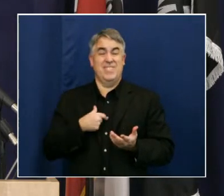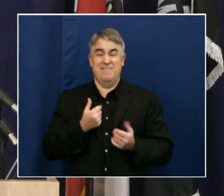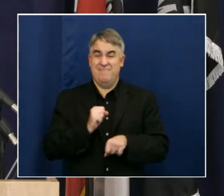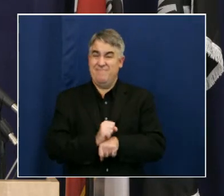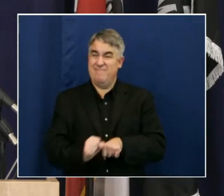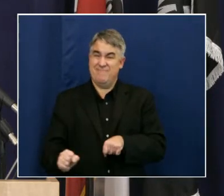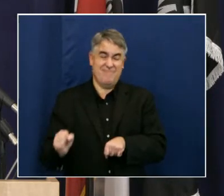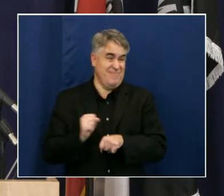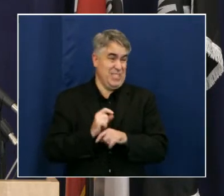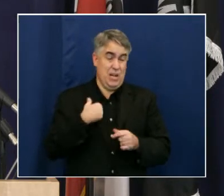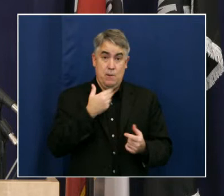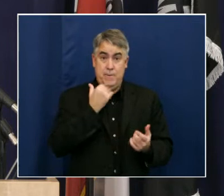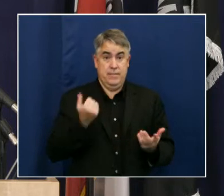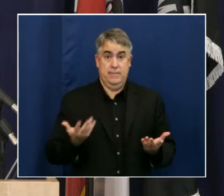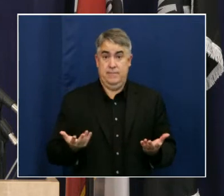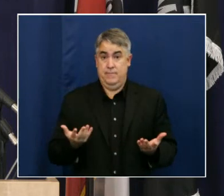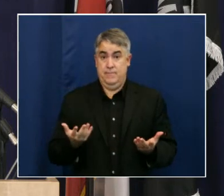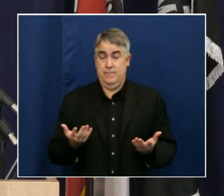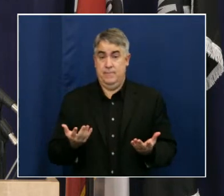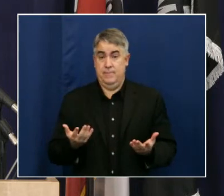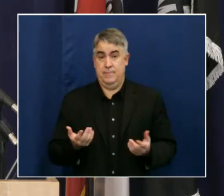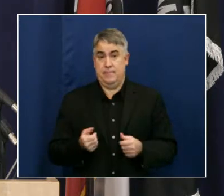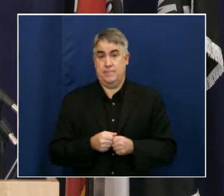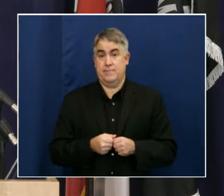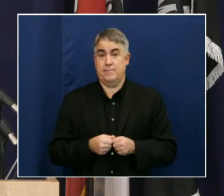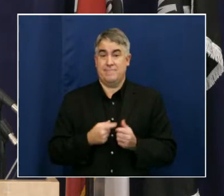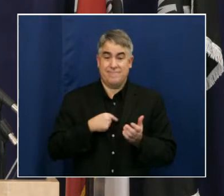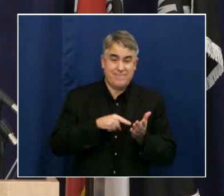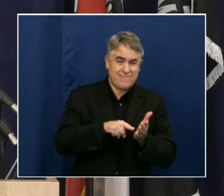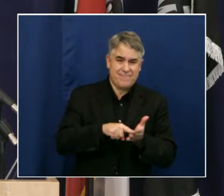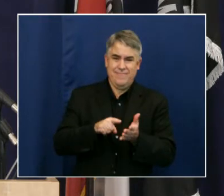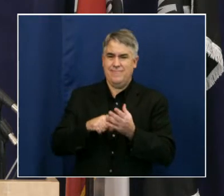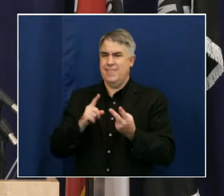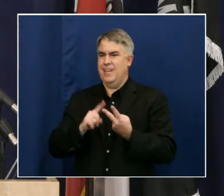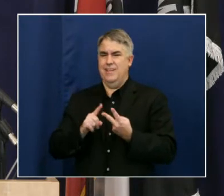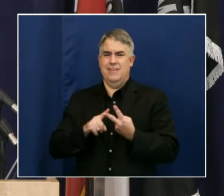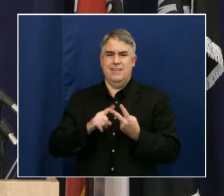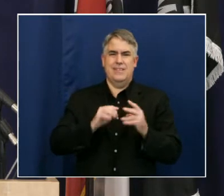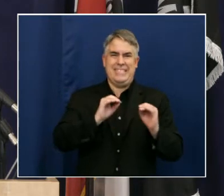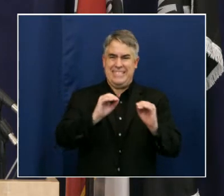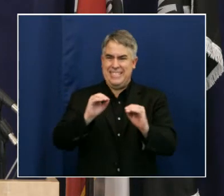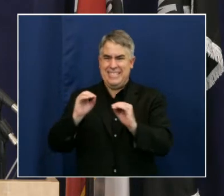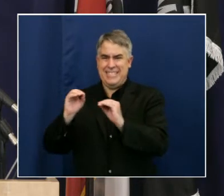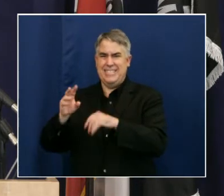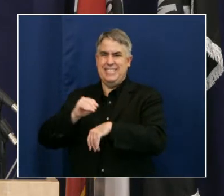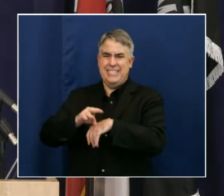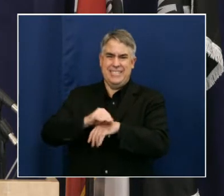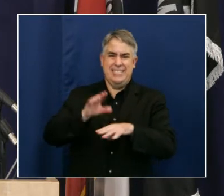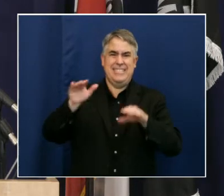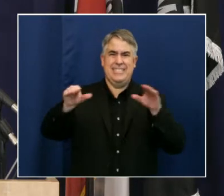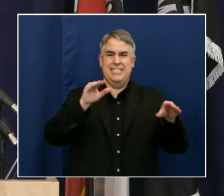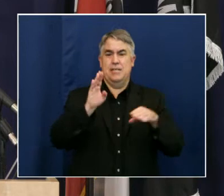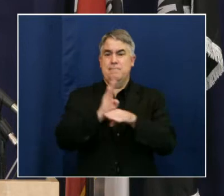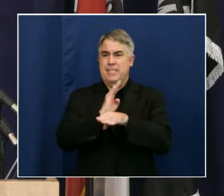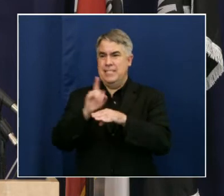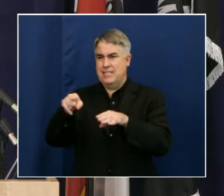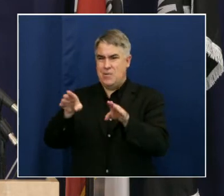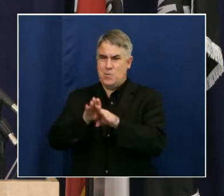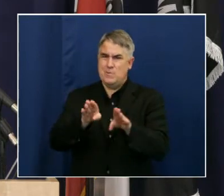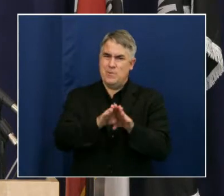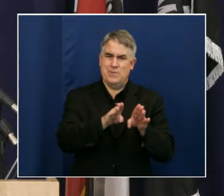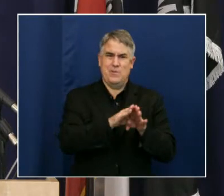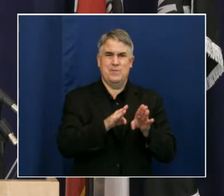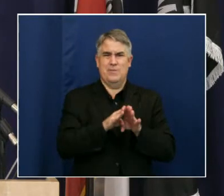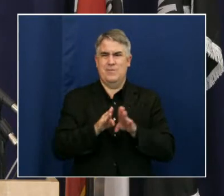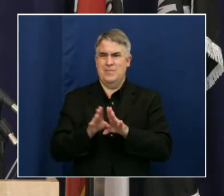is the inspections, the education, the cease and desist orders. And then obviously beyond that, it requires